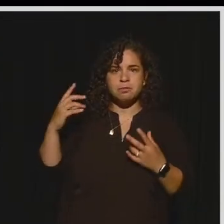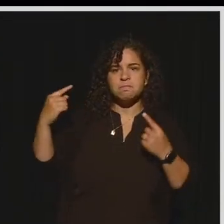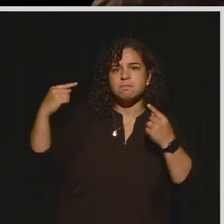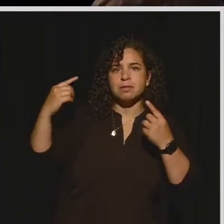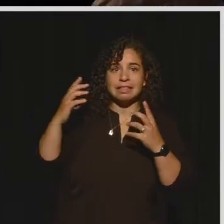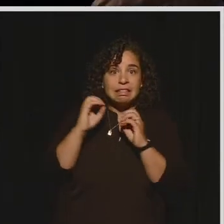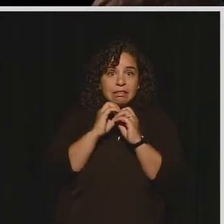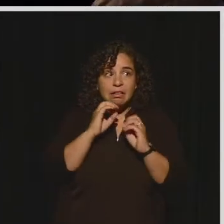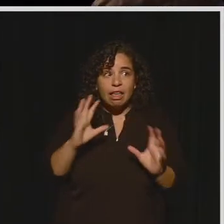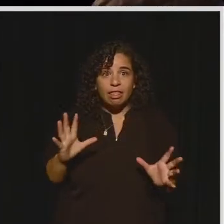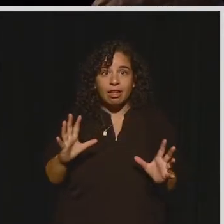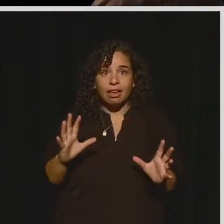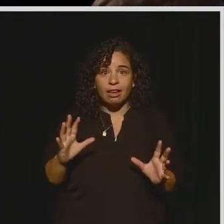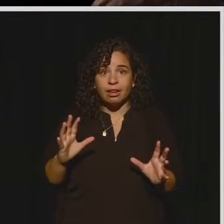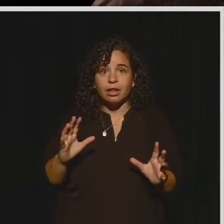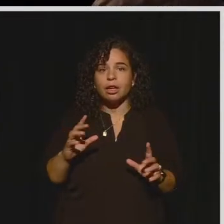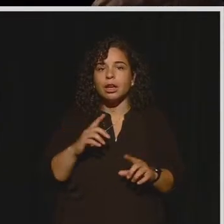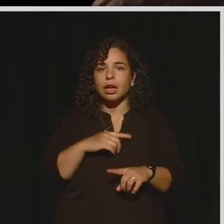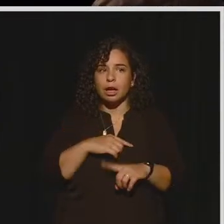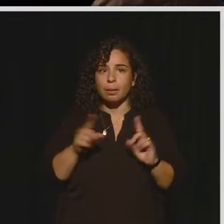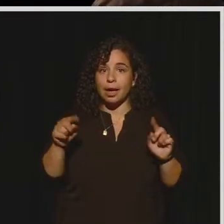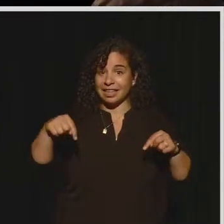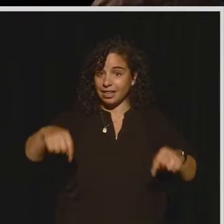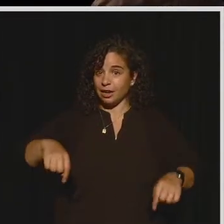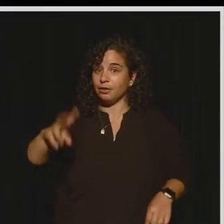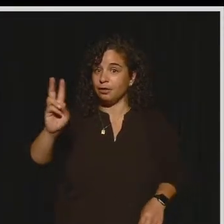you the amount of times I got called out and trashed here.